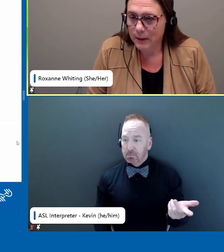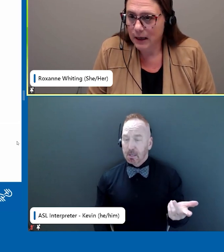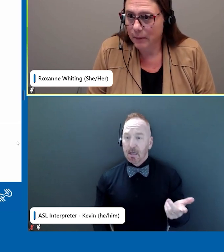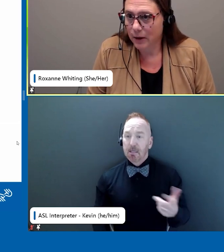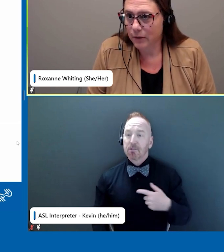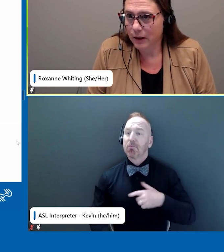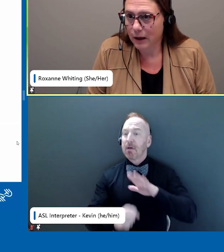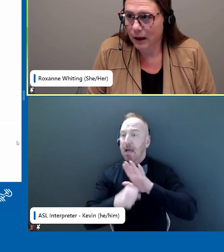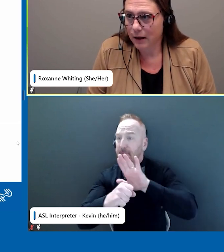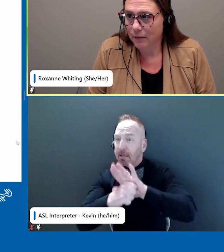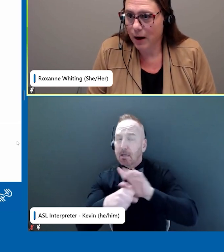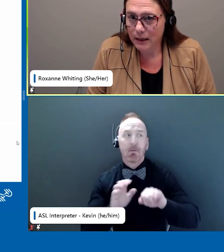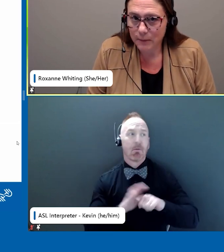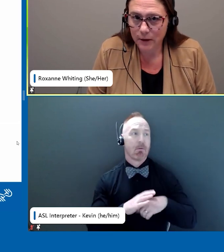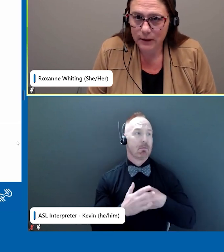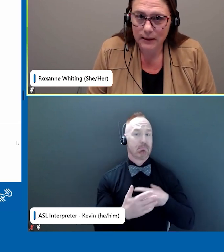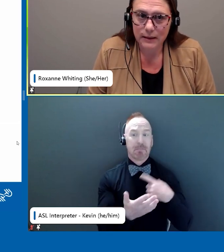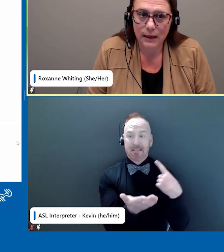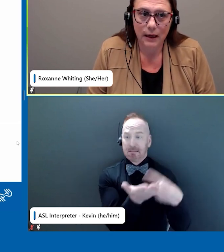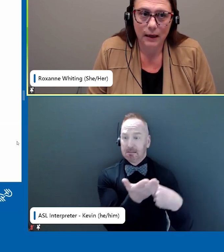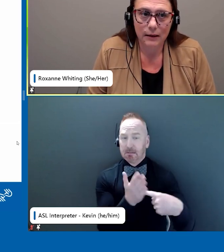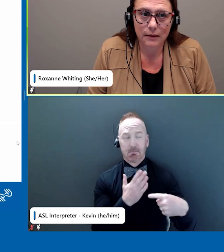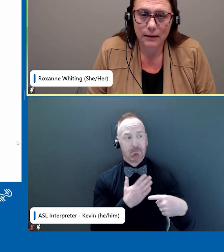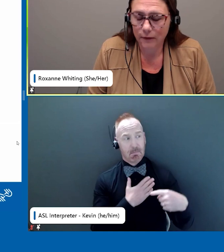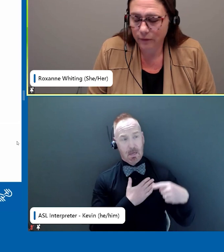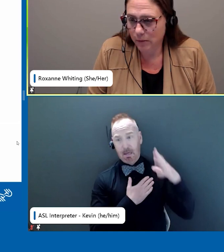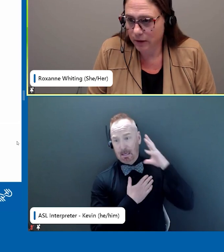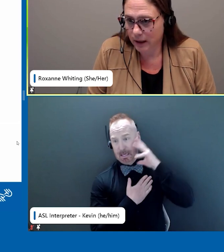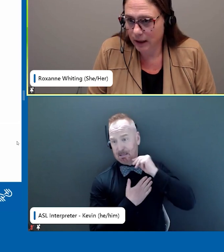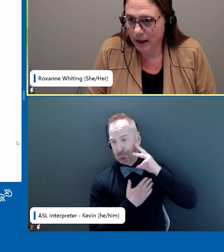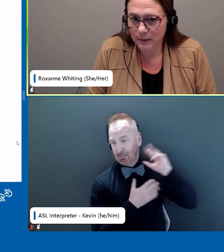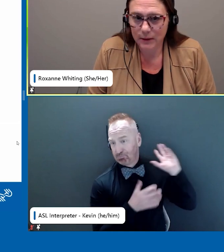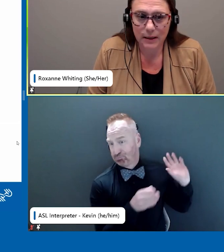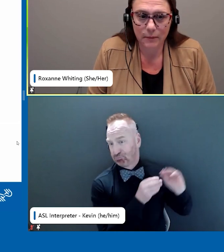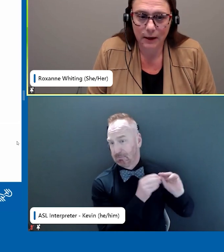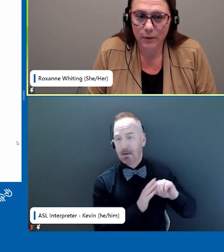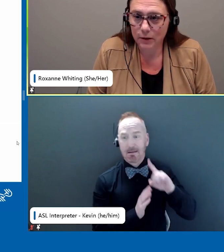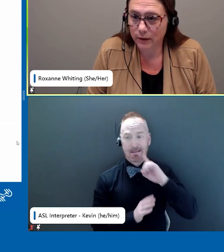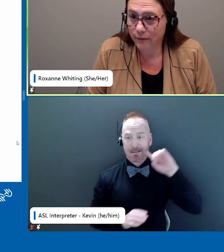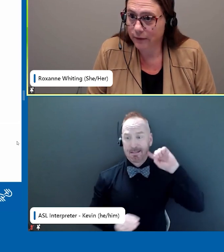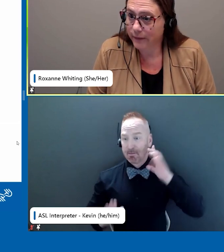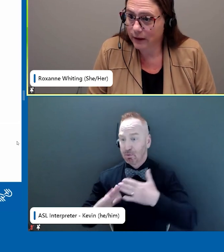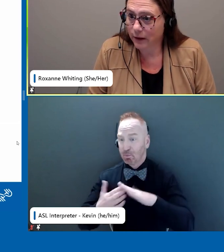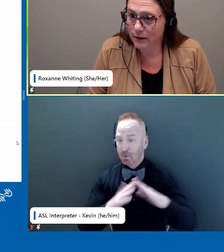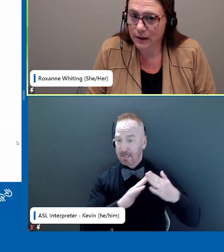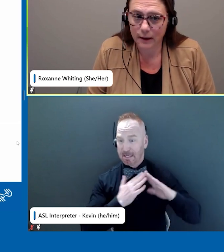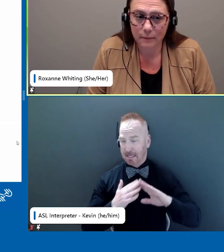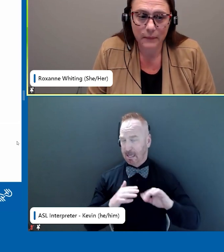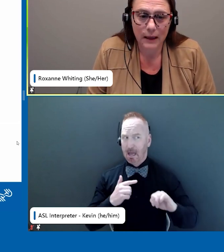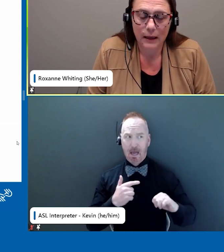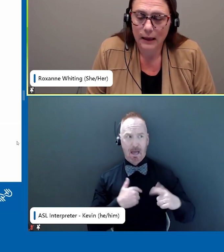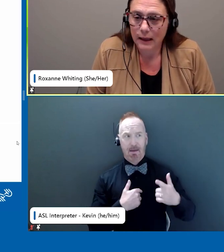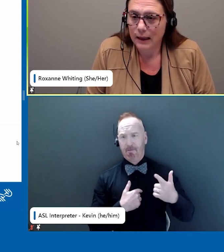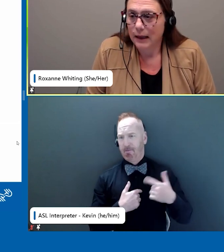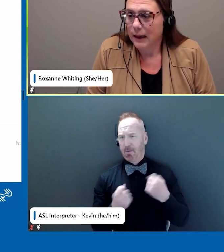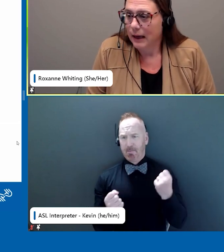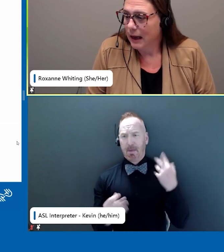advocating and speaking about my experiences and the deaf community has been something I've been doing for a very long time.